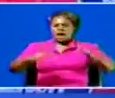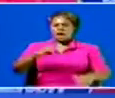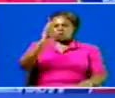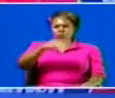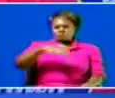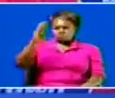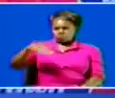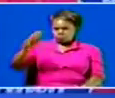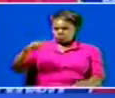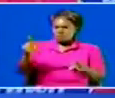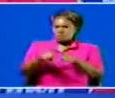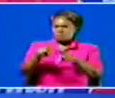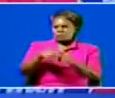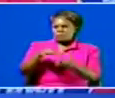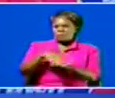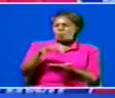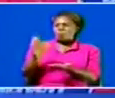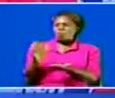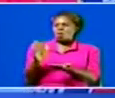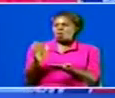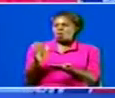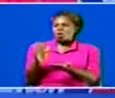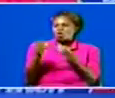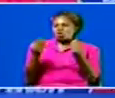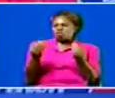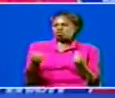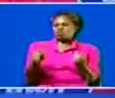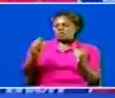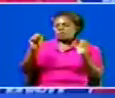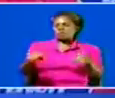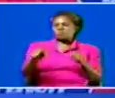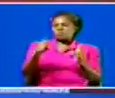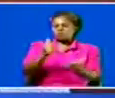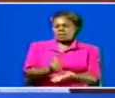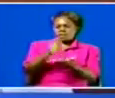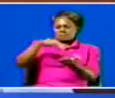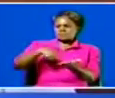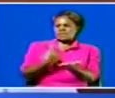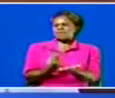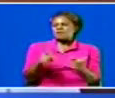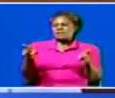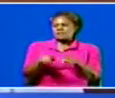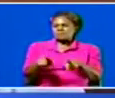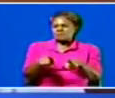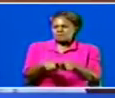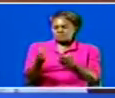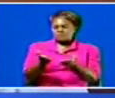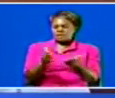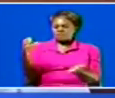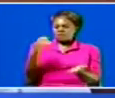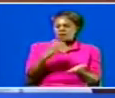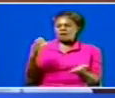to provide more digital solution to them, so they can able to help themselves and able to serve the